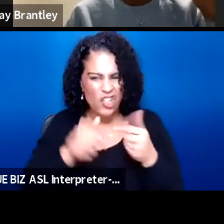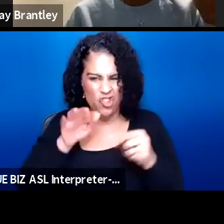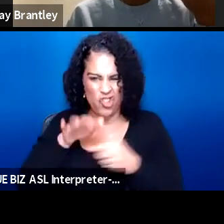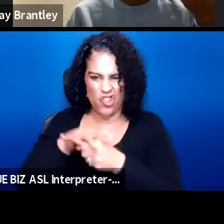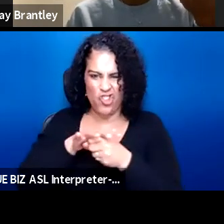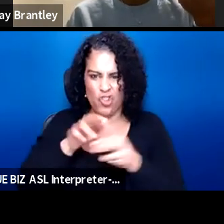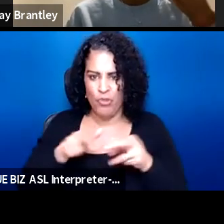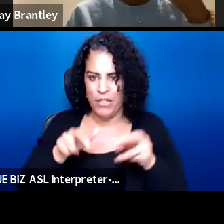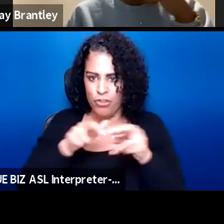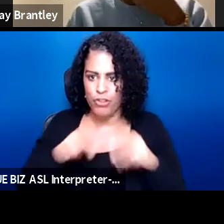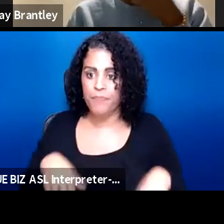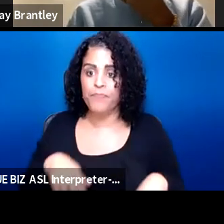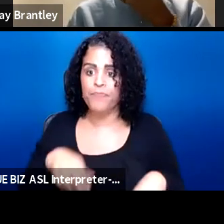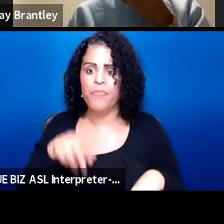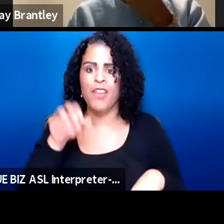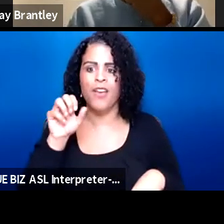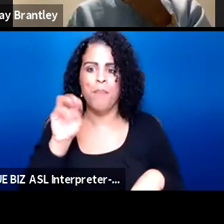Yeah. I appreciate that.